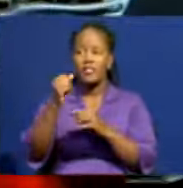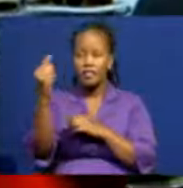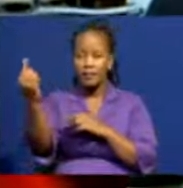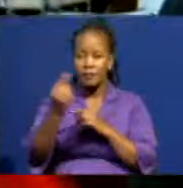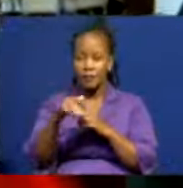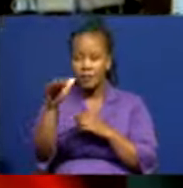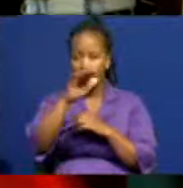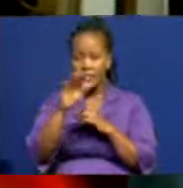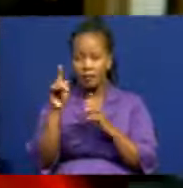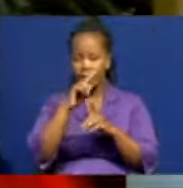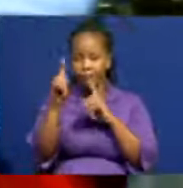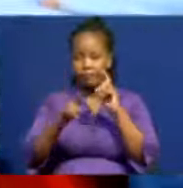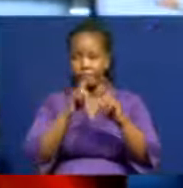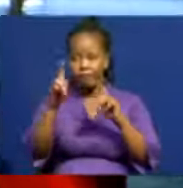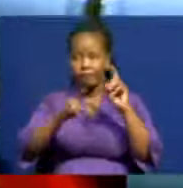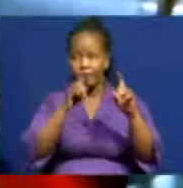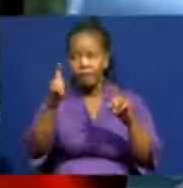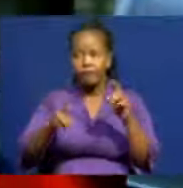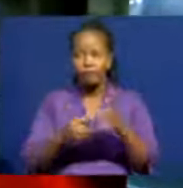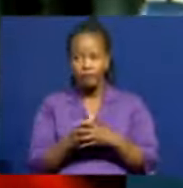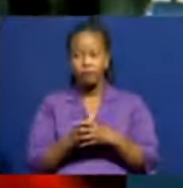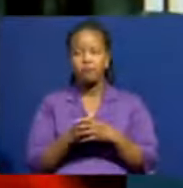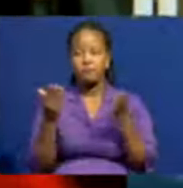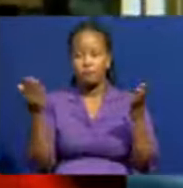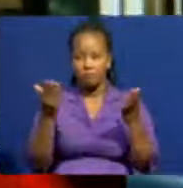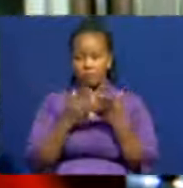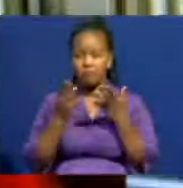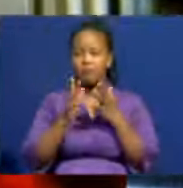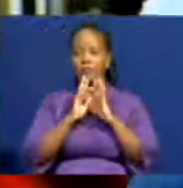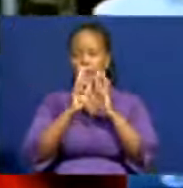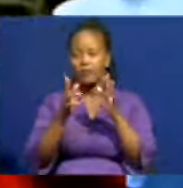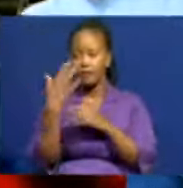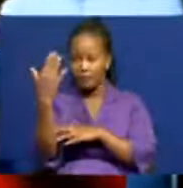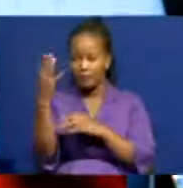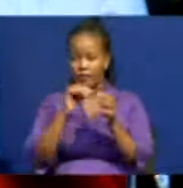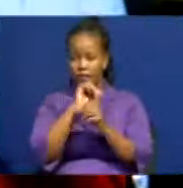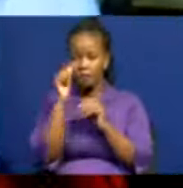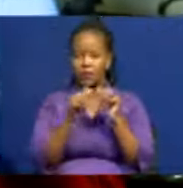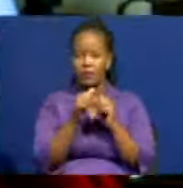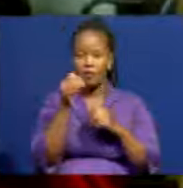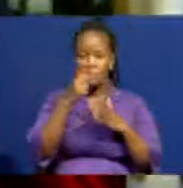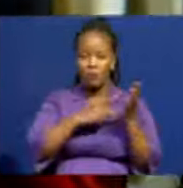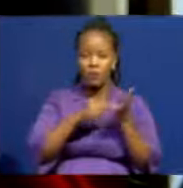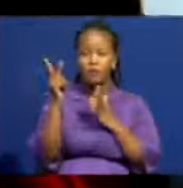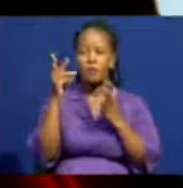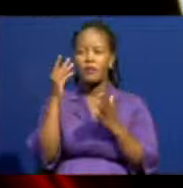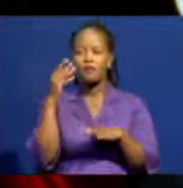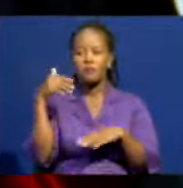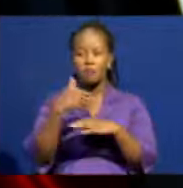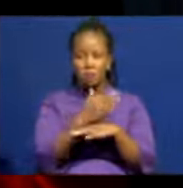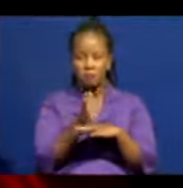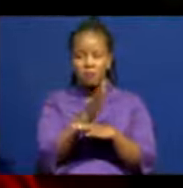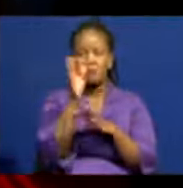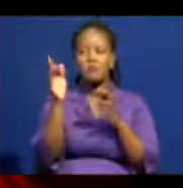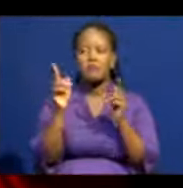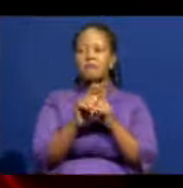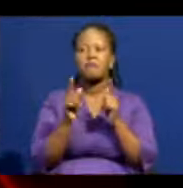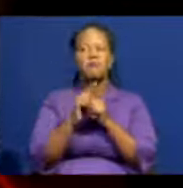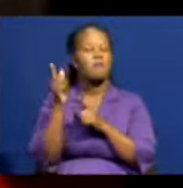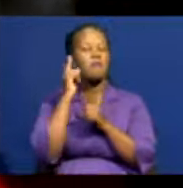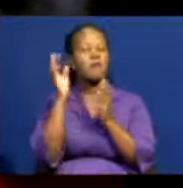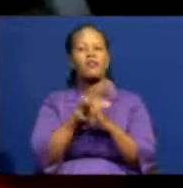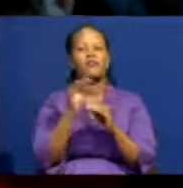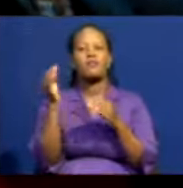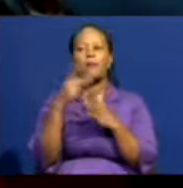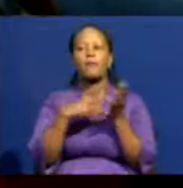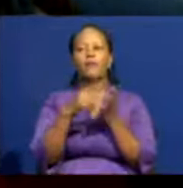Integrity Center, where he recorded his statement in regards to procurement fraud and irregular payment of 8.5 billion